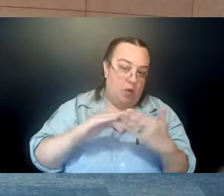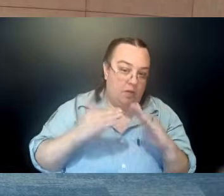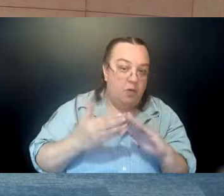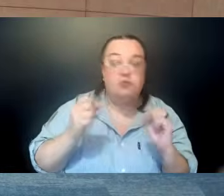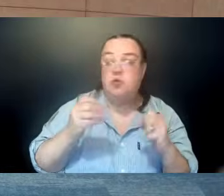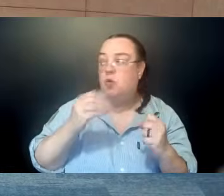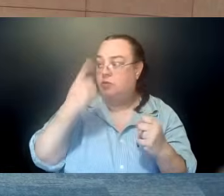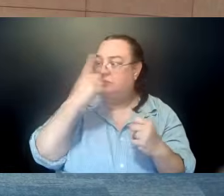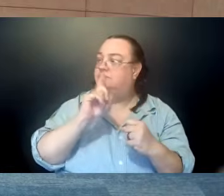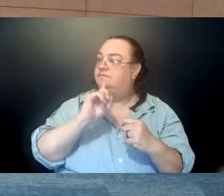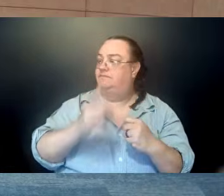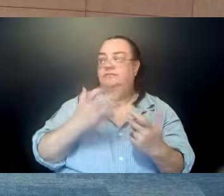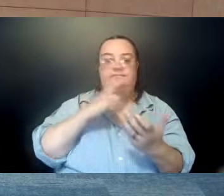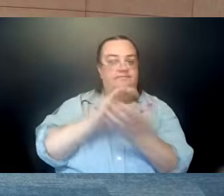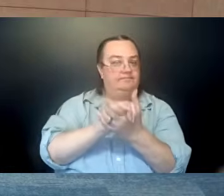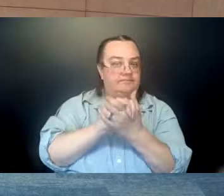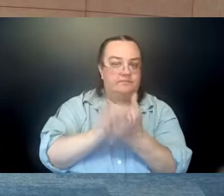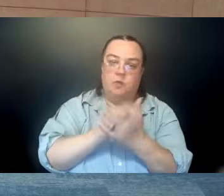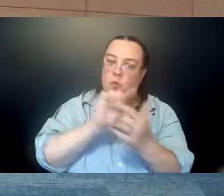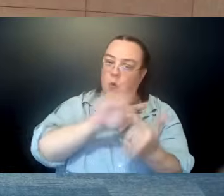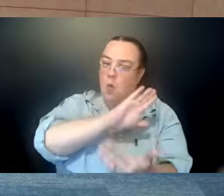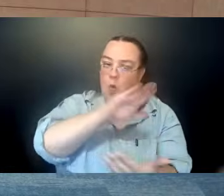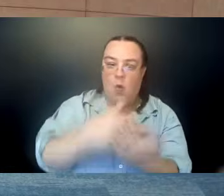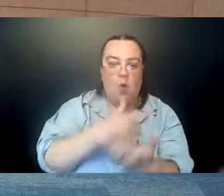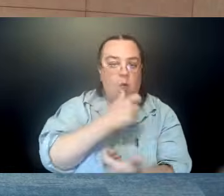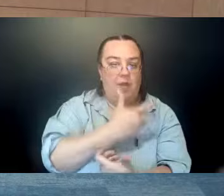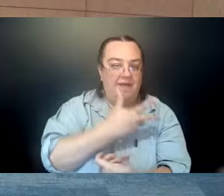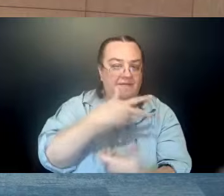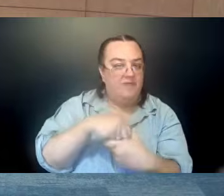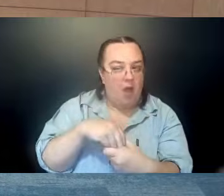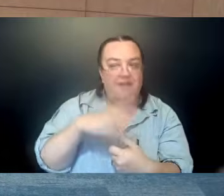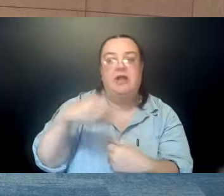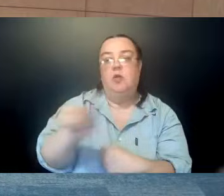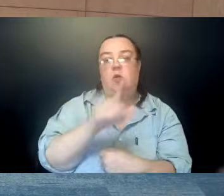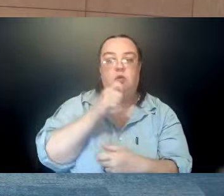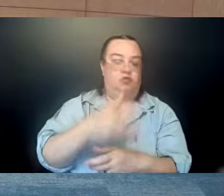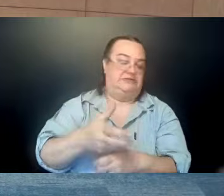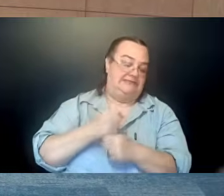definitely congratulations to all involved and to the recipients. I yield back.